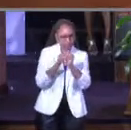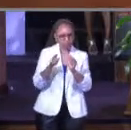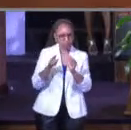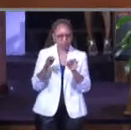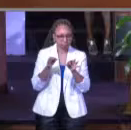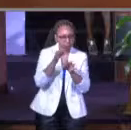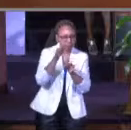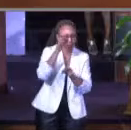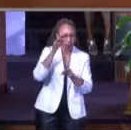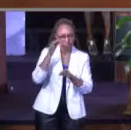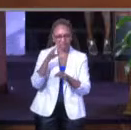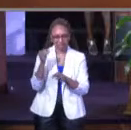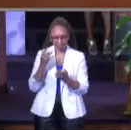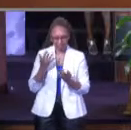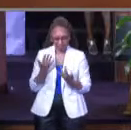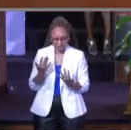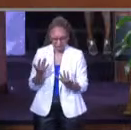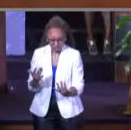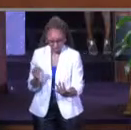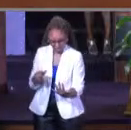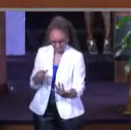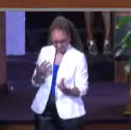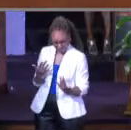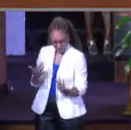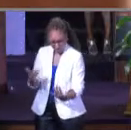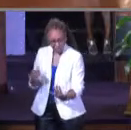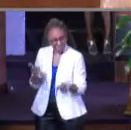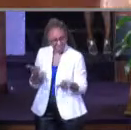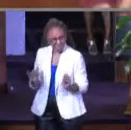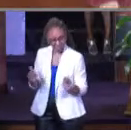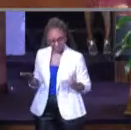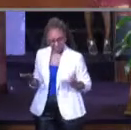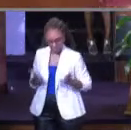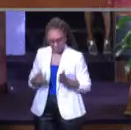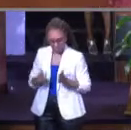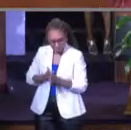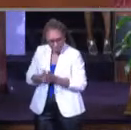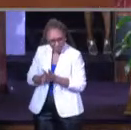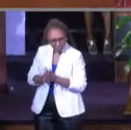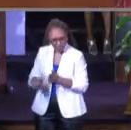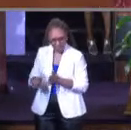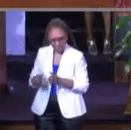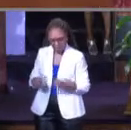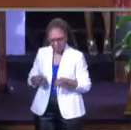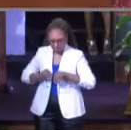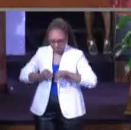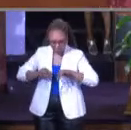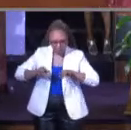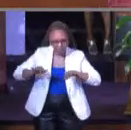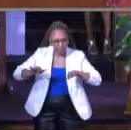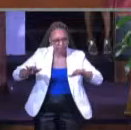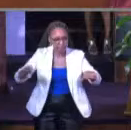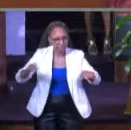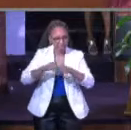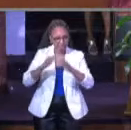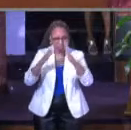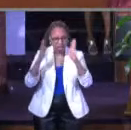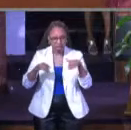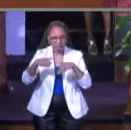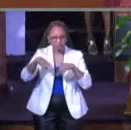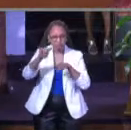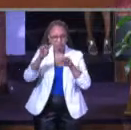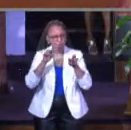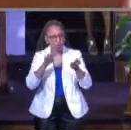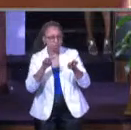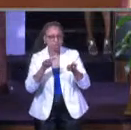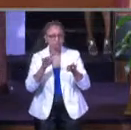your fire. And the same fire that is here, oh God, let it emanate into the homes of those who are watching. Let it emanate to those